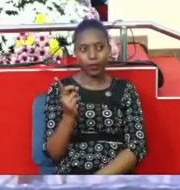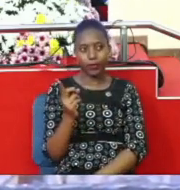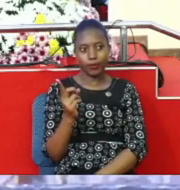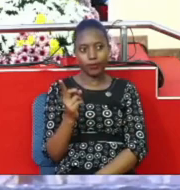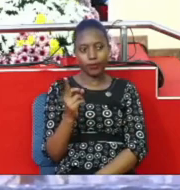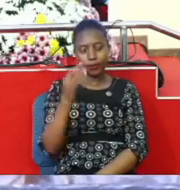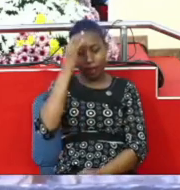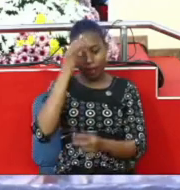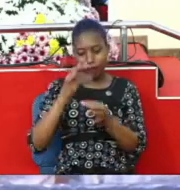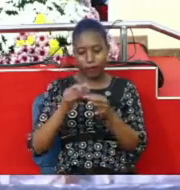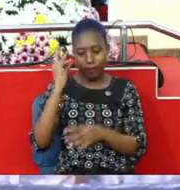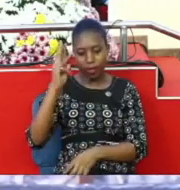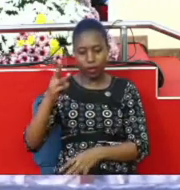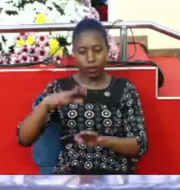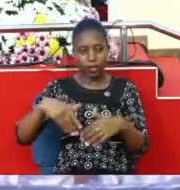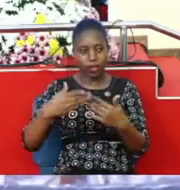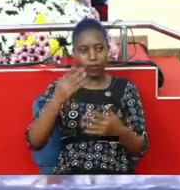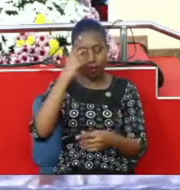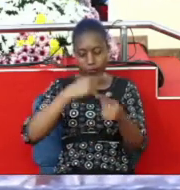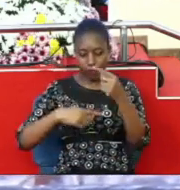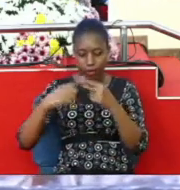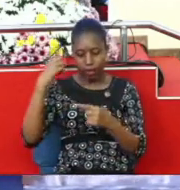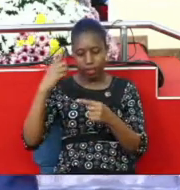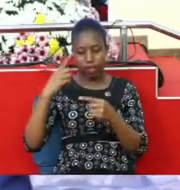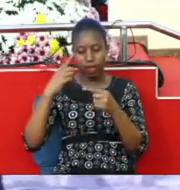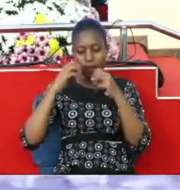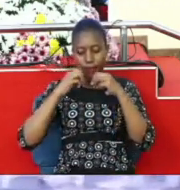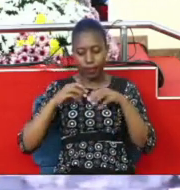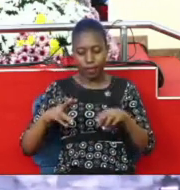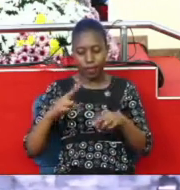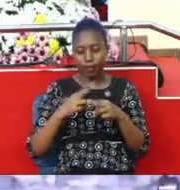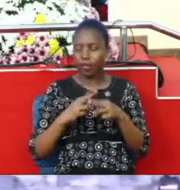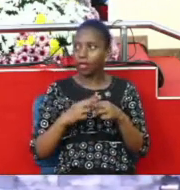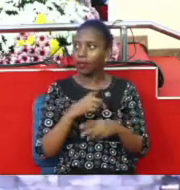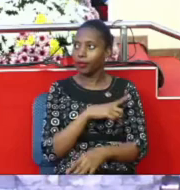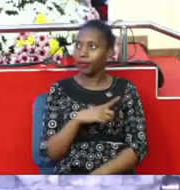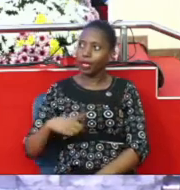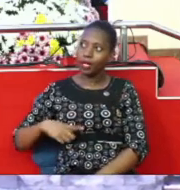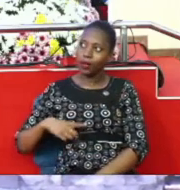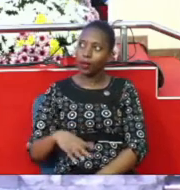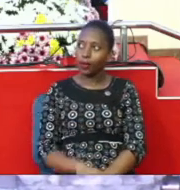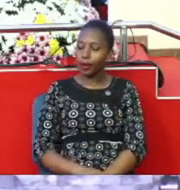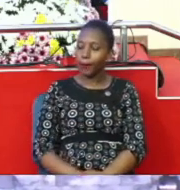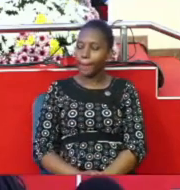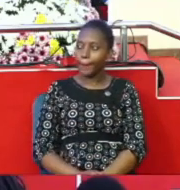victory. Blessed be the name of the Lord. Number two, by providing the power over